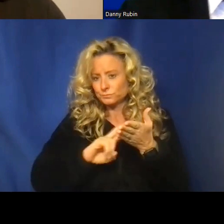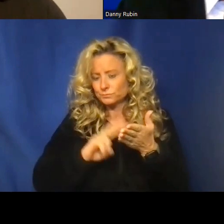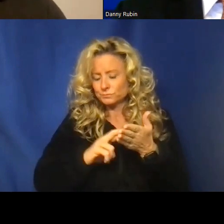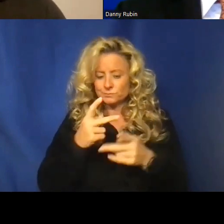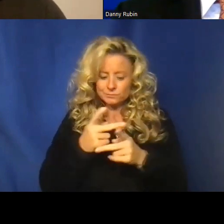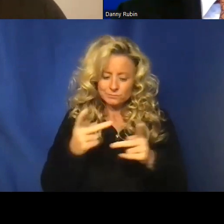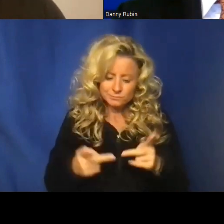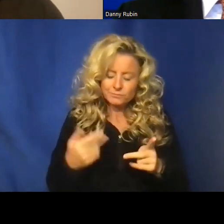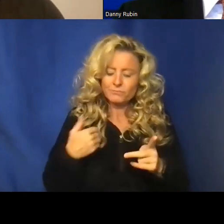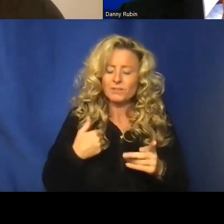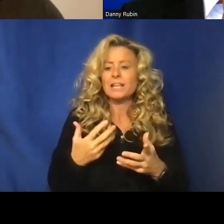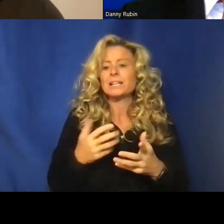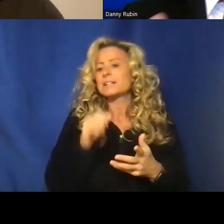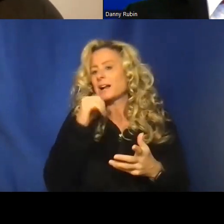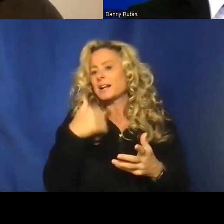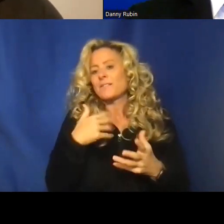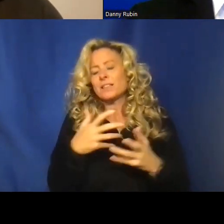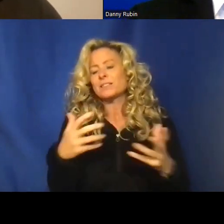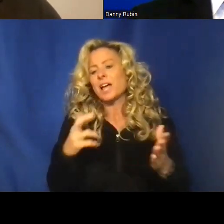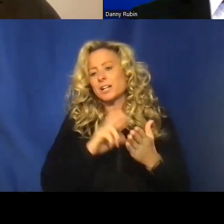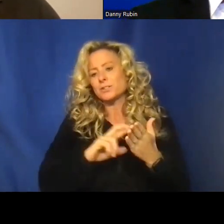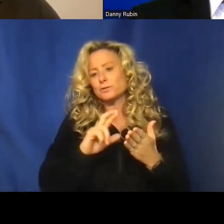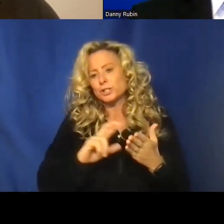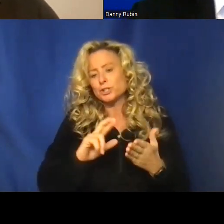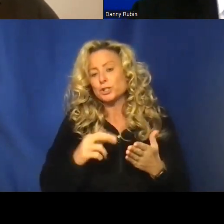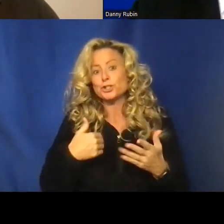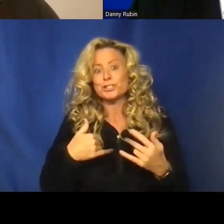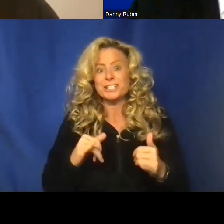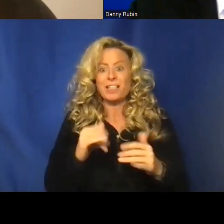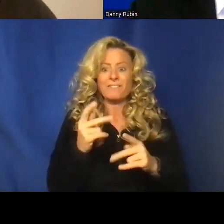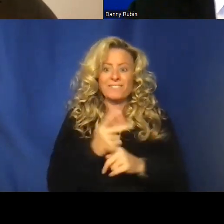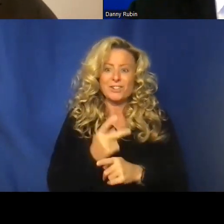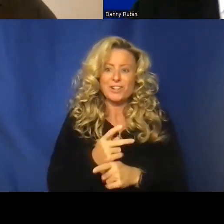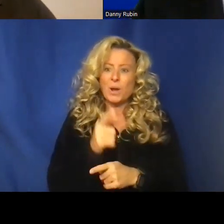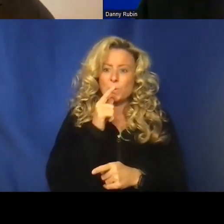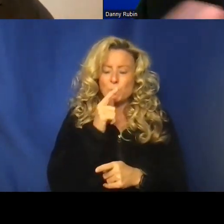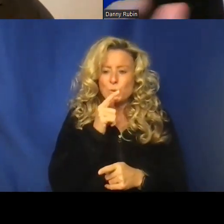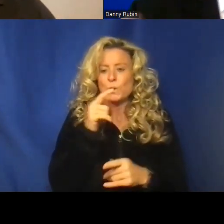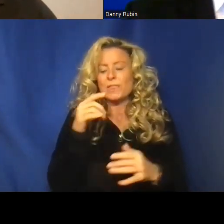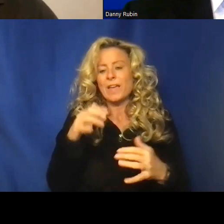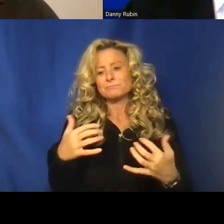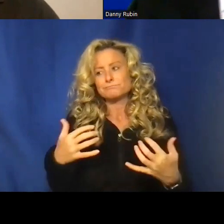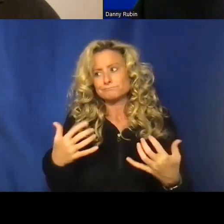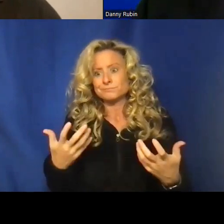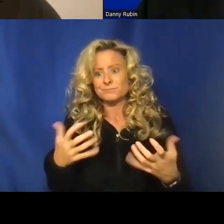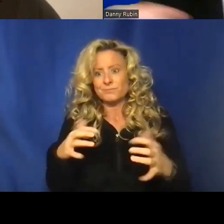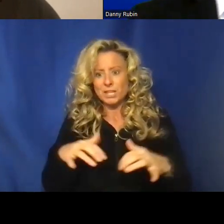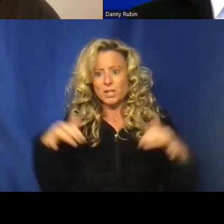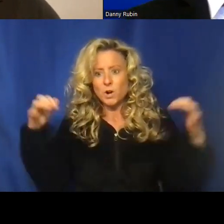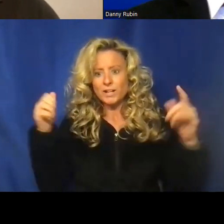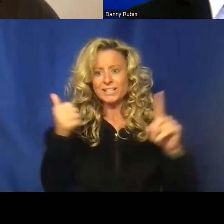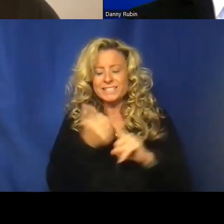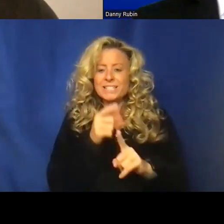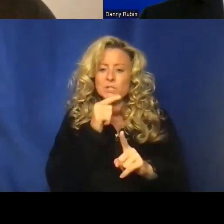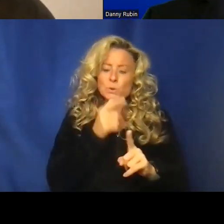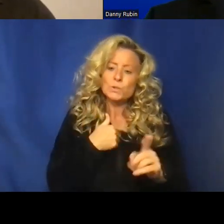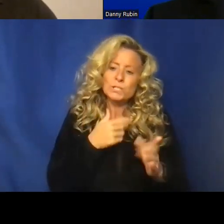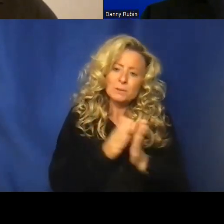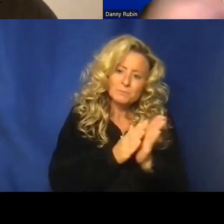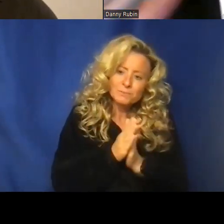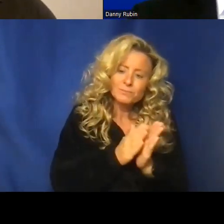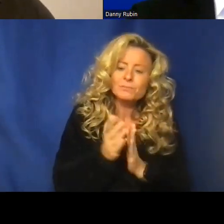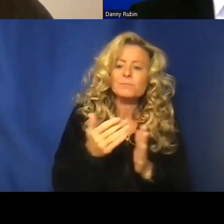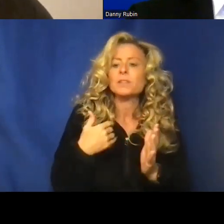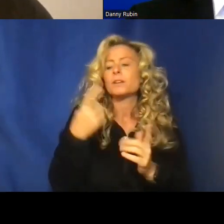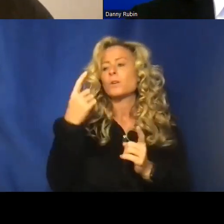doesn't have a lot of research yet. You're still figuring out who the Mm-hmm. audience is, what their behaviors are, what they're drawn to. Like